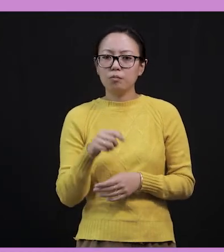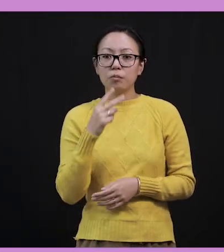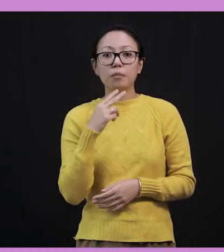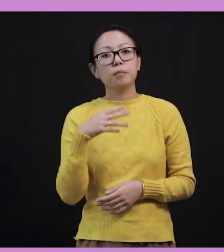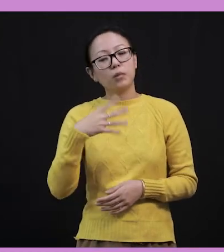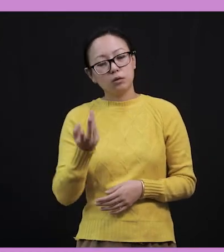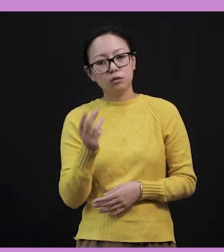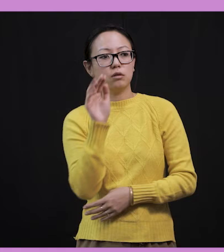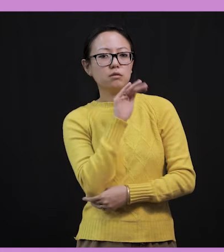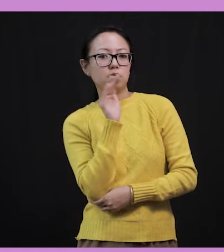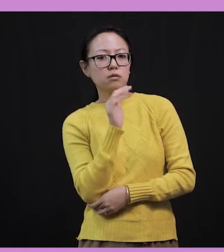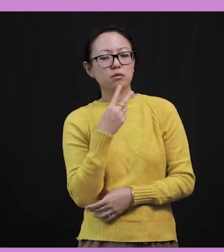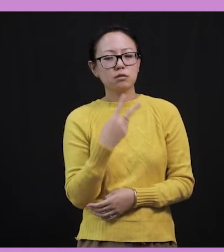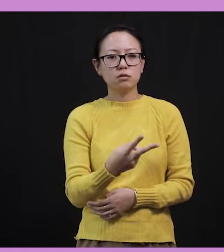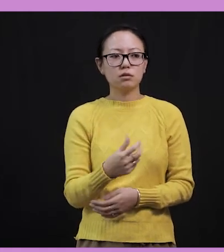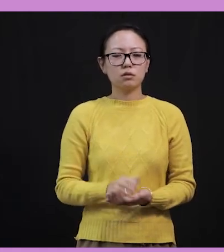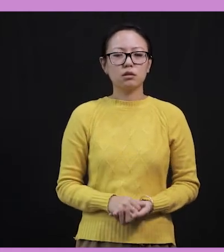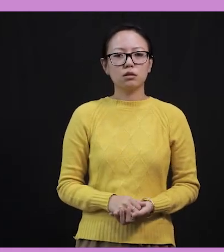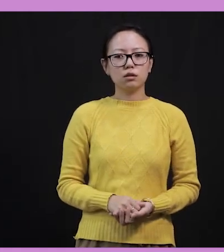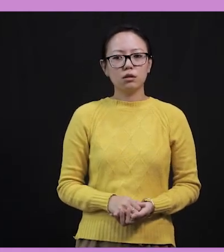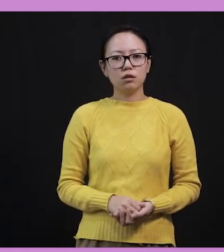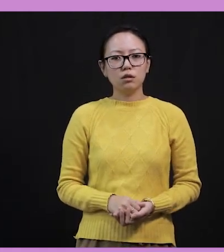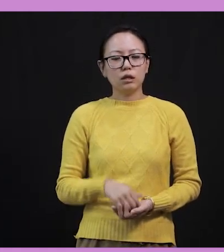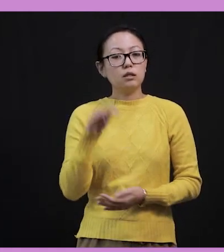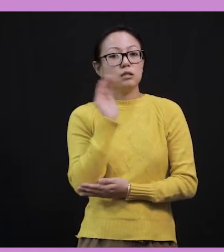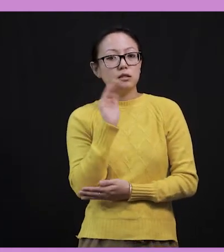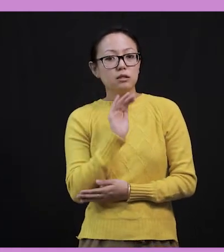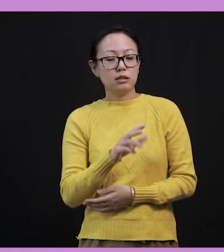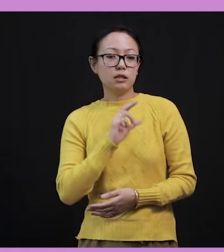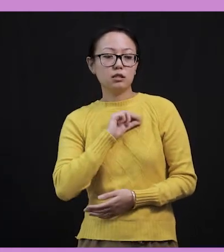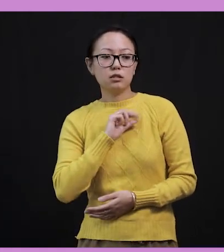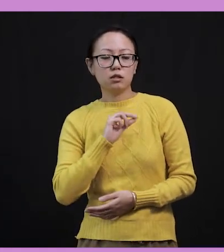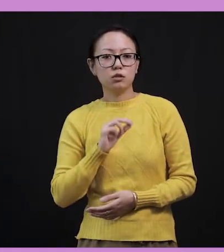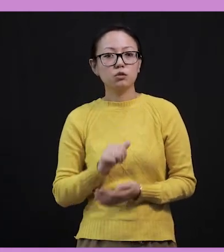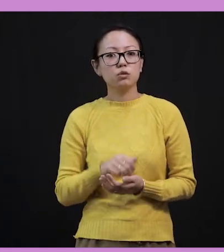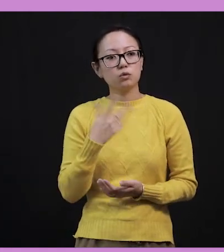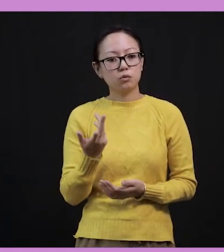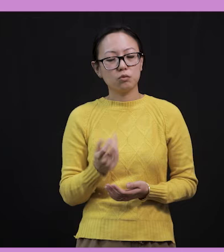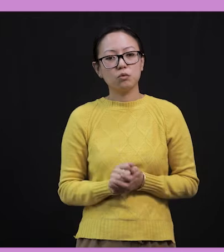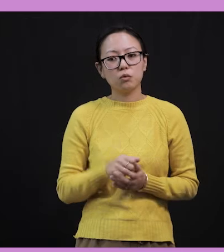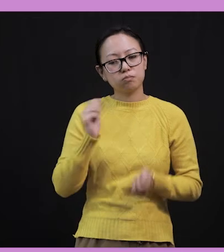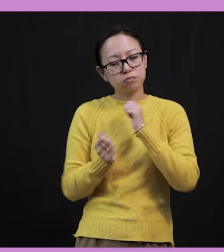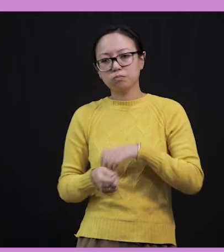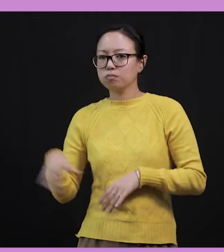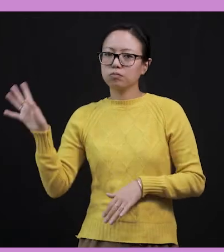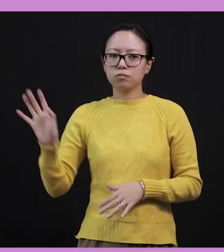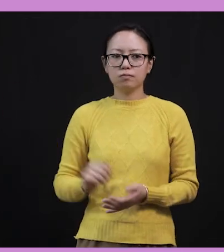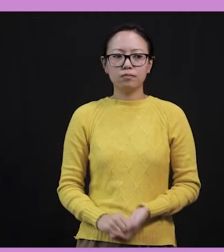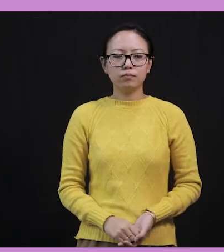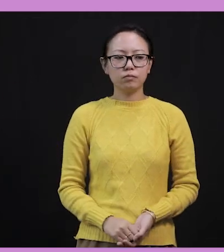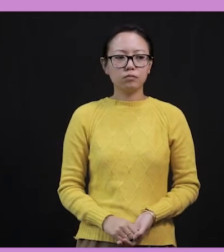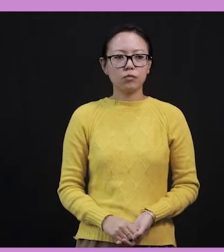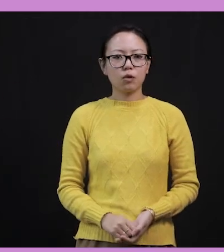afraid. So when he was afraid, the line said that I saw a snake and ran away.